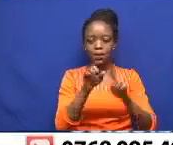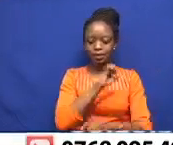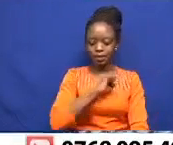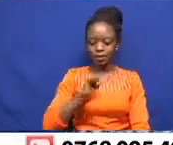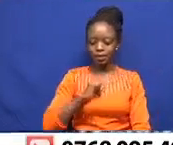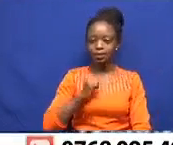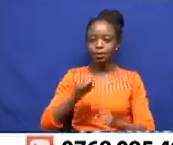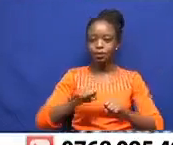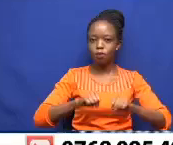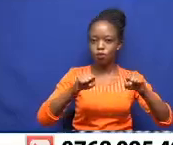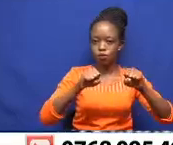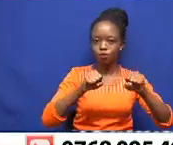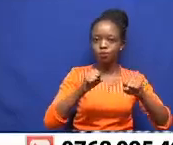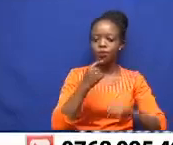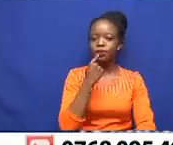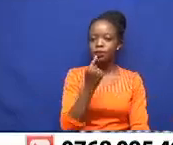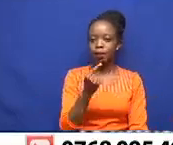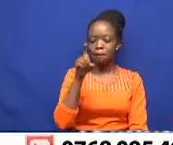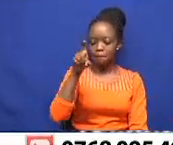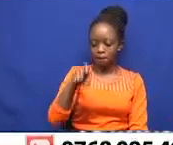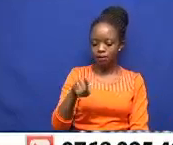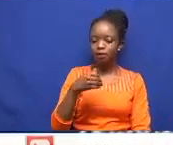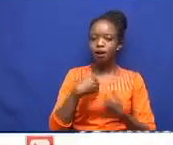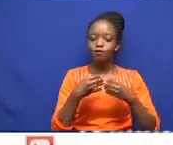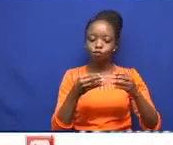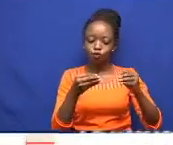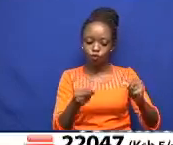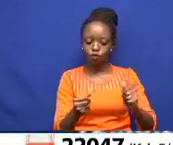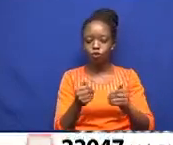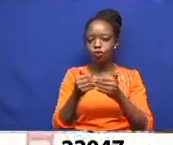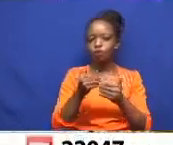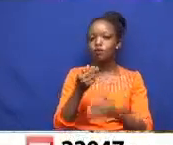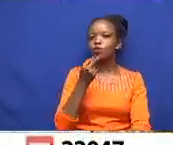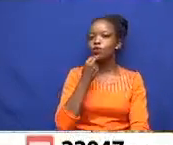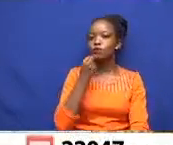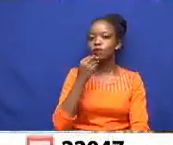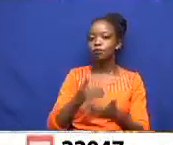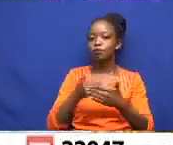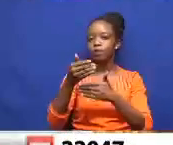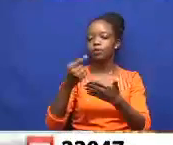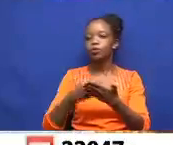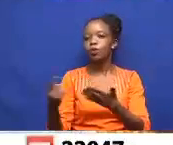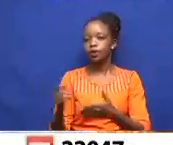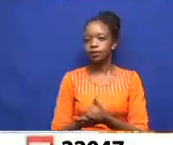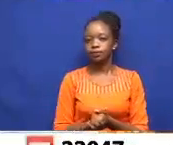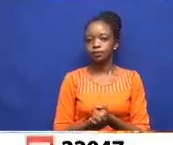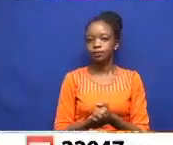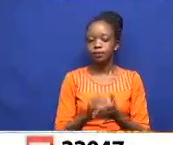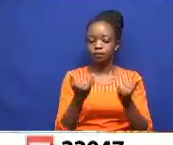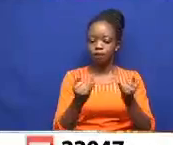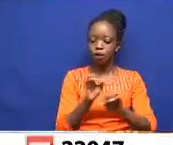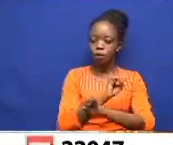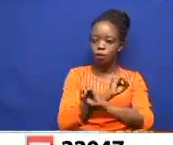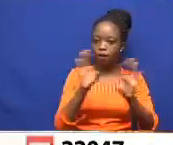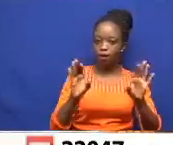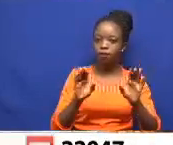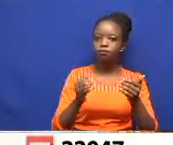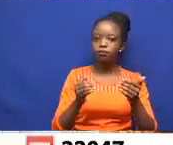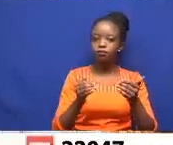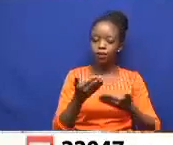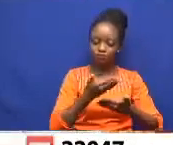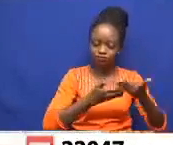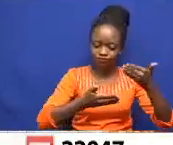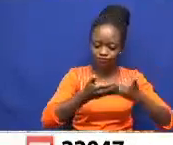Leader Samuel Pogisio says they must have a solution by Tuesday next week. It is absolutely clear. We've tried to convince members